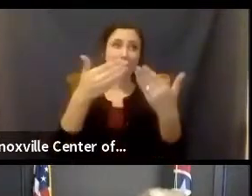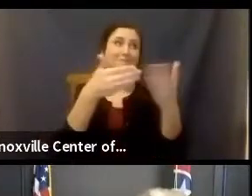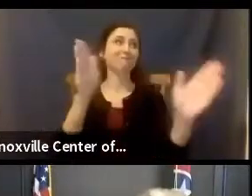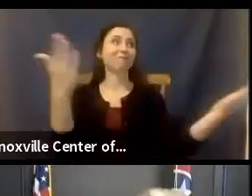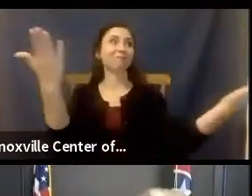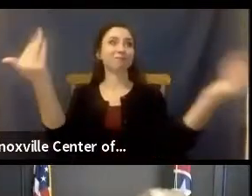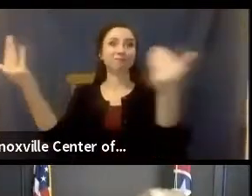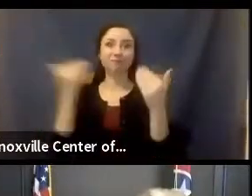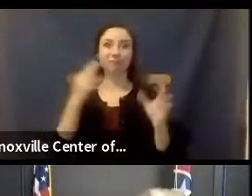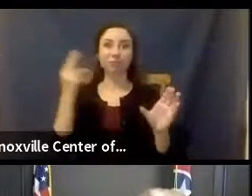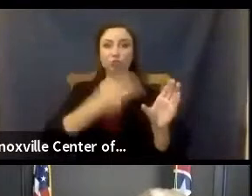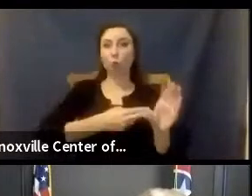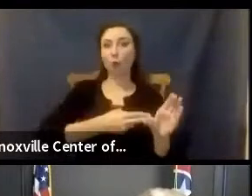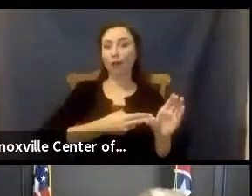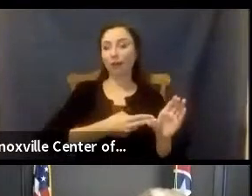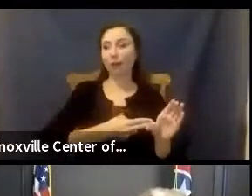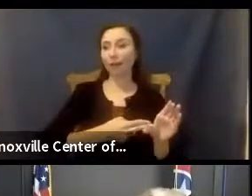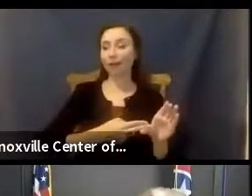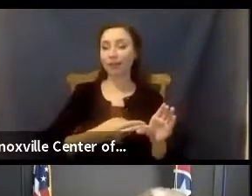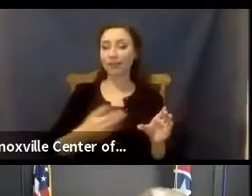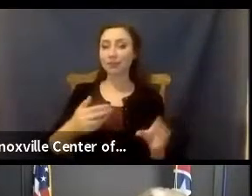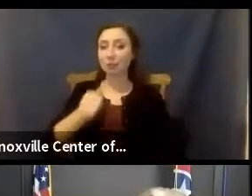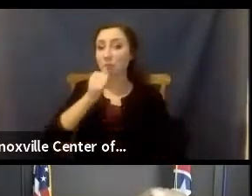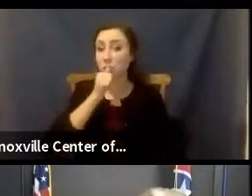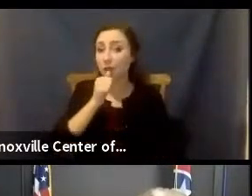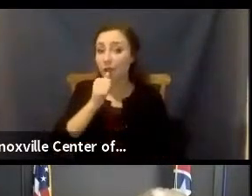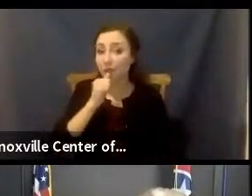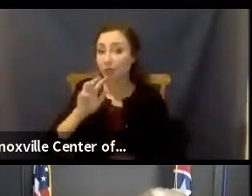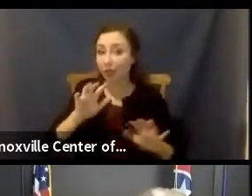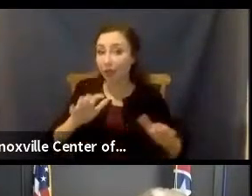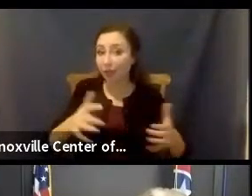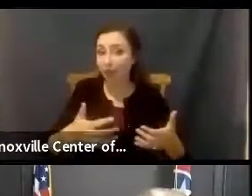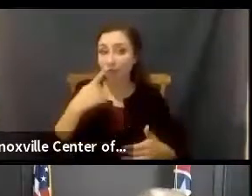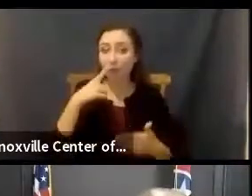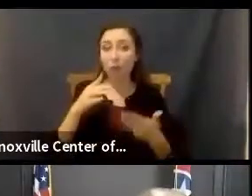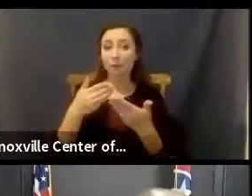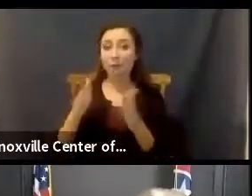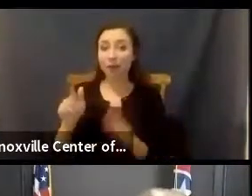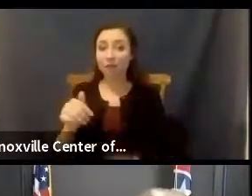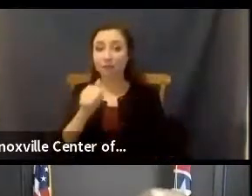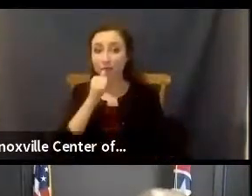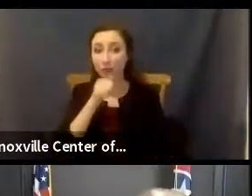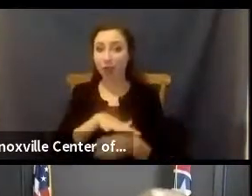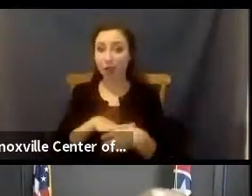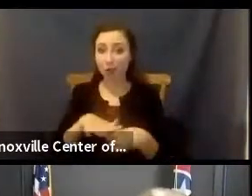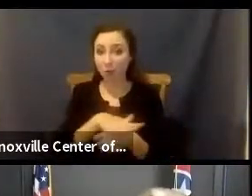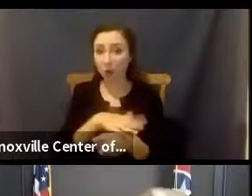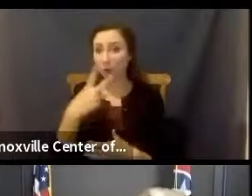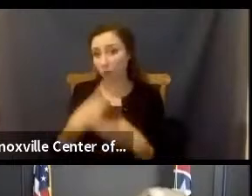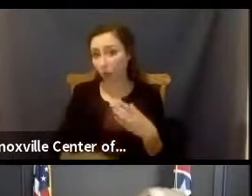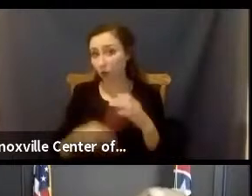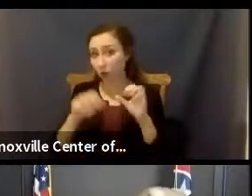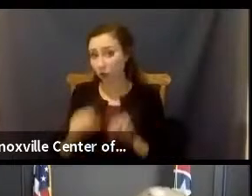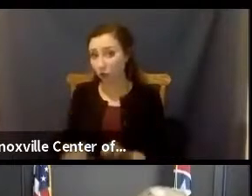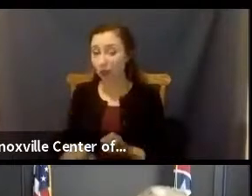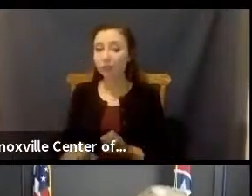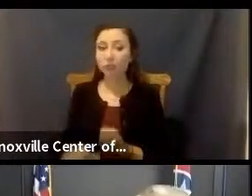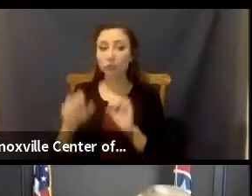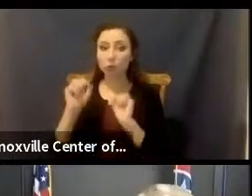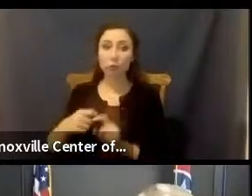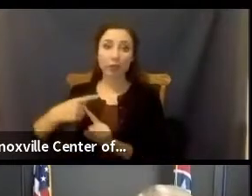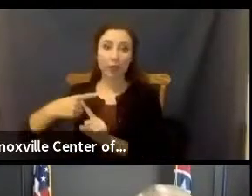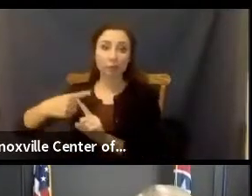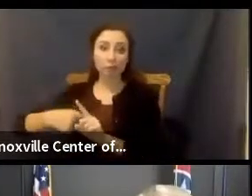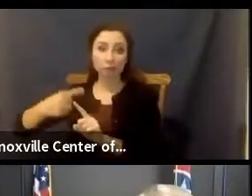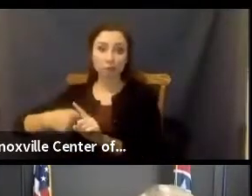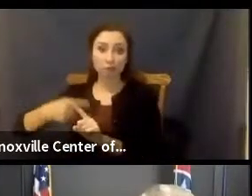the right to attend. And you can have a private gathering on public or private property. That is, you can rent out